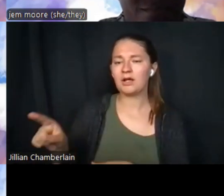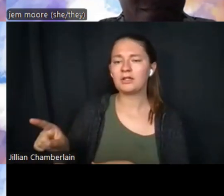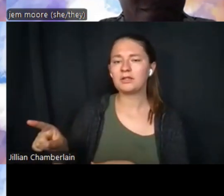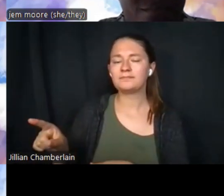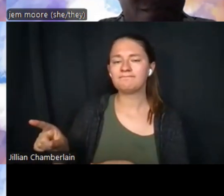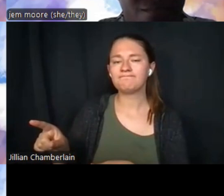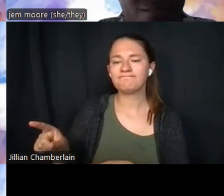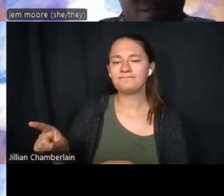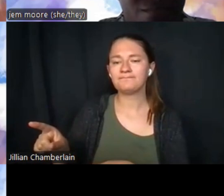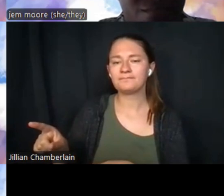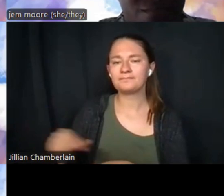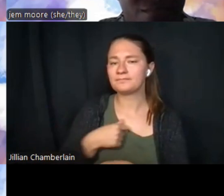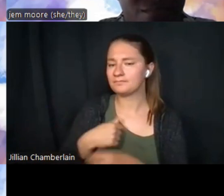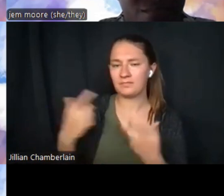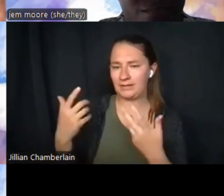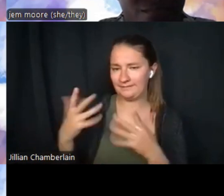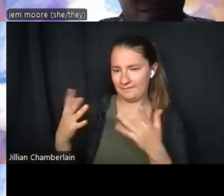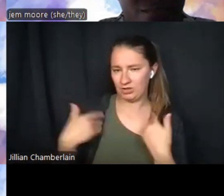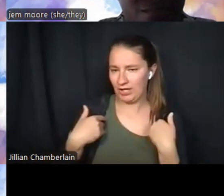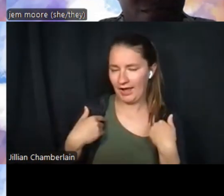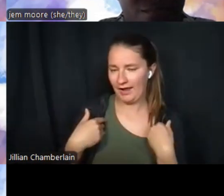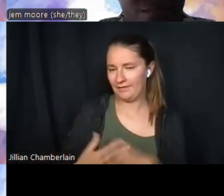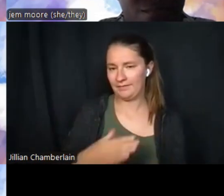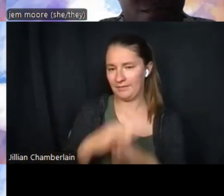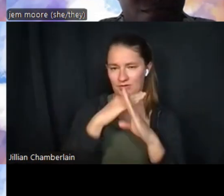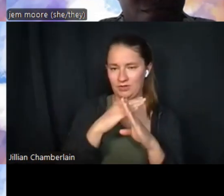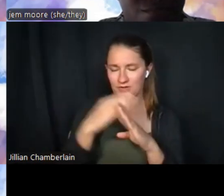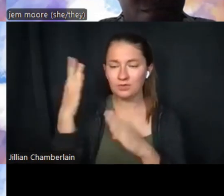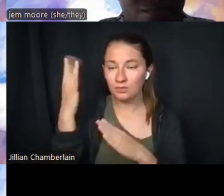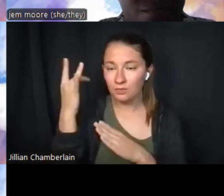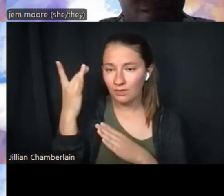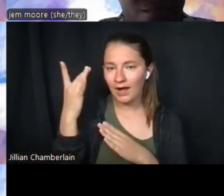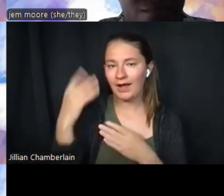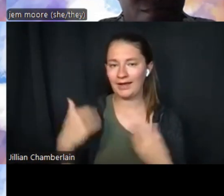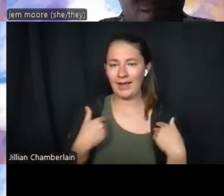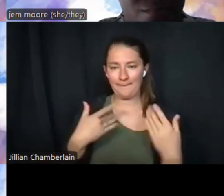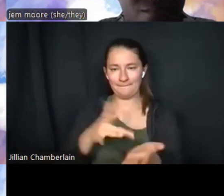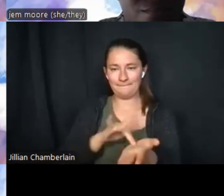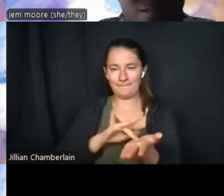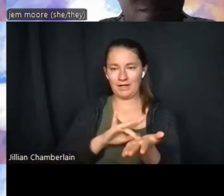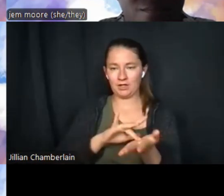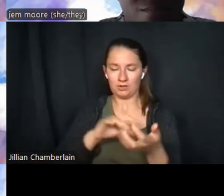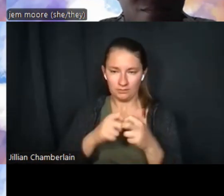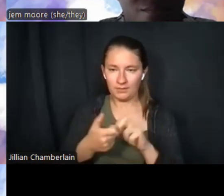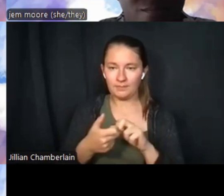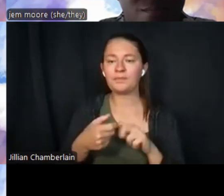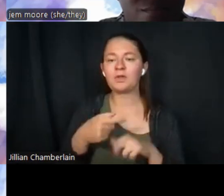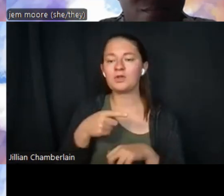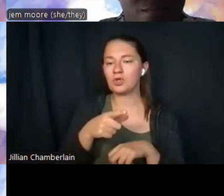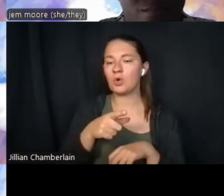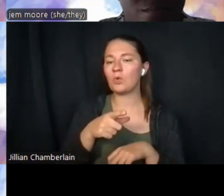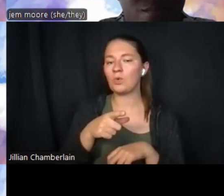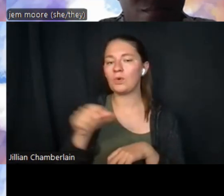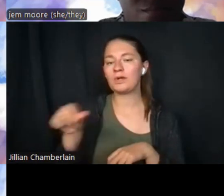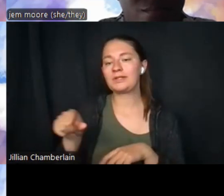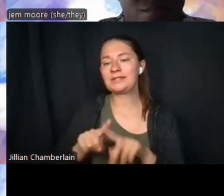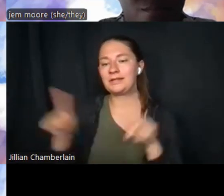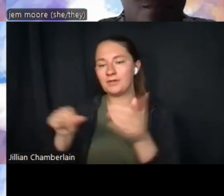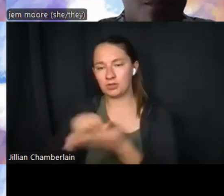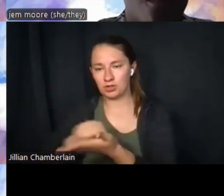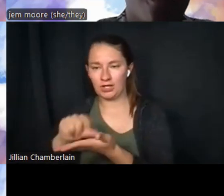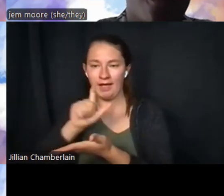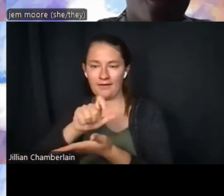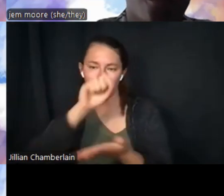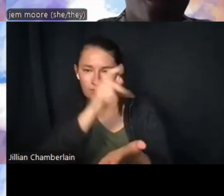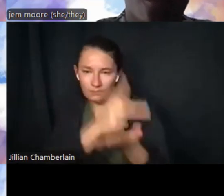I had already faced barriers because I have a medical condition, and so I had to get cleared by a different surgeon in